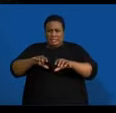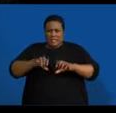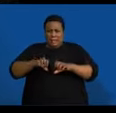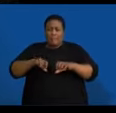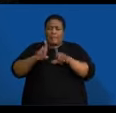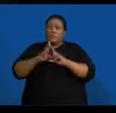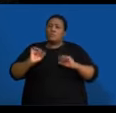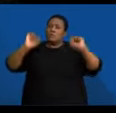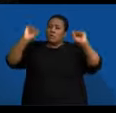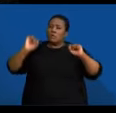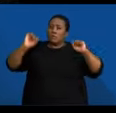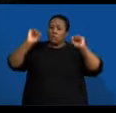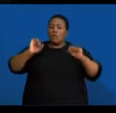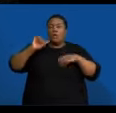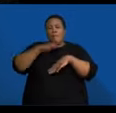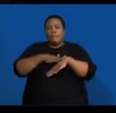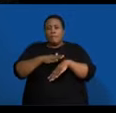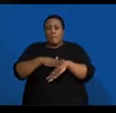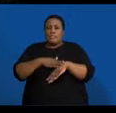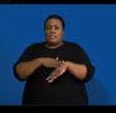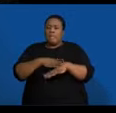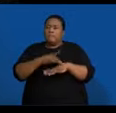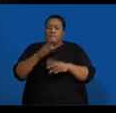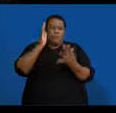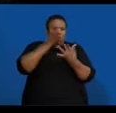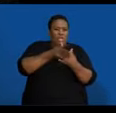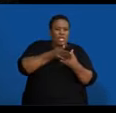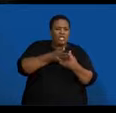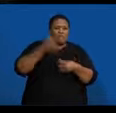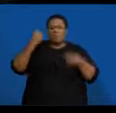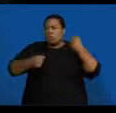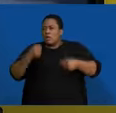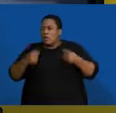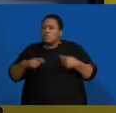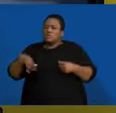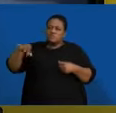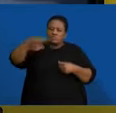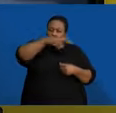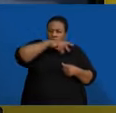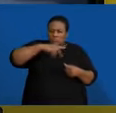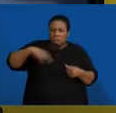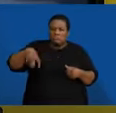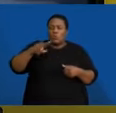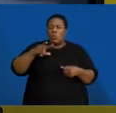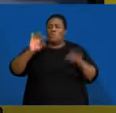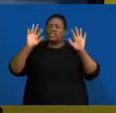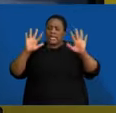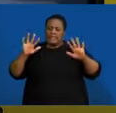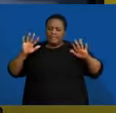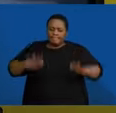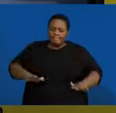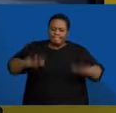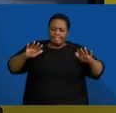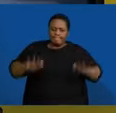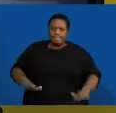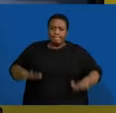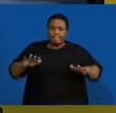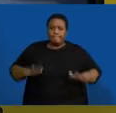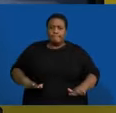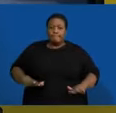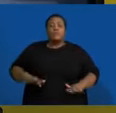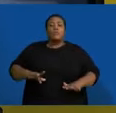while studying. When taking breaks, just run around the house or the yard, or just do like 10 push-ups so that your blood